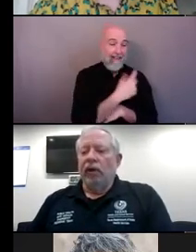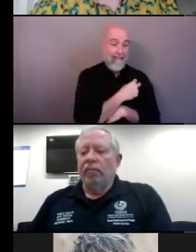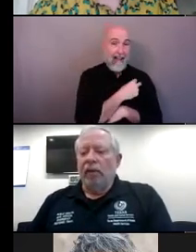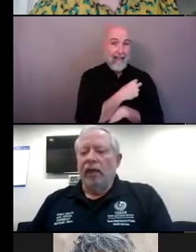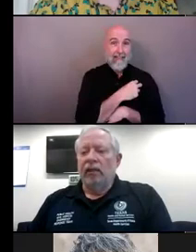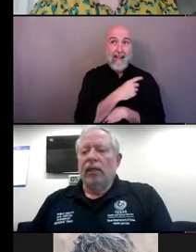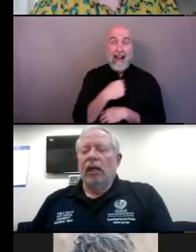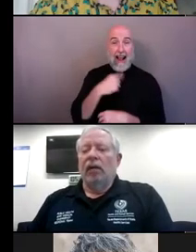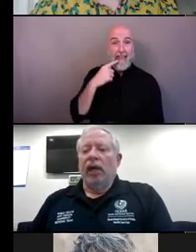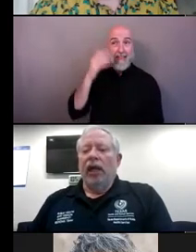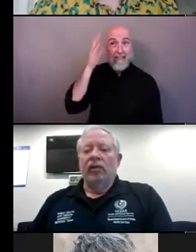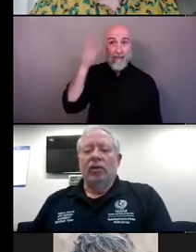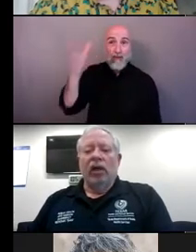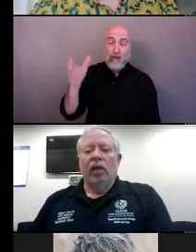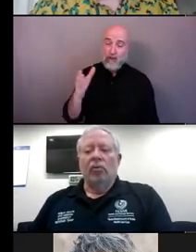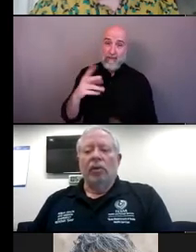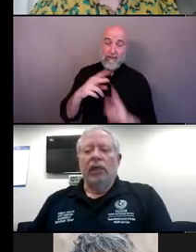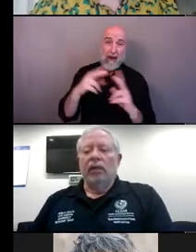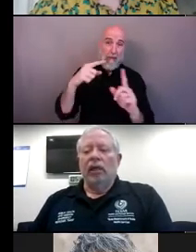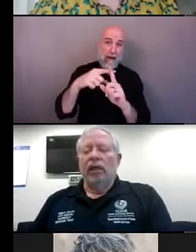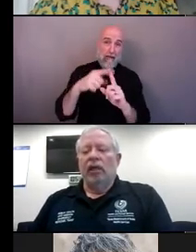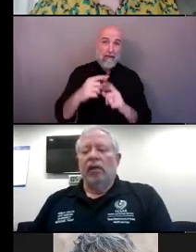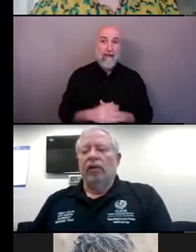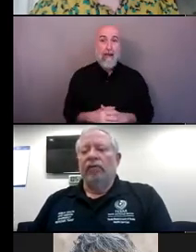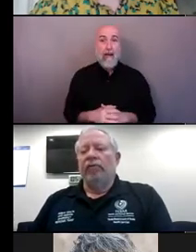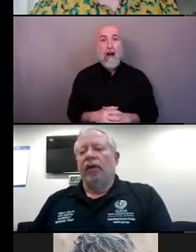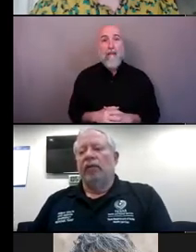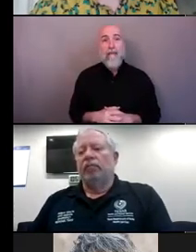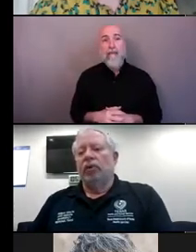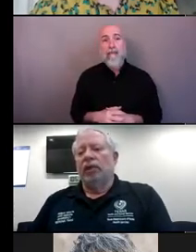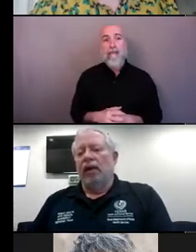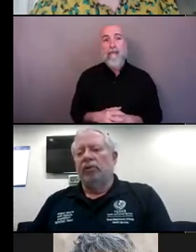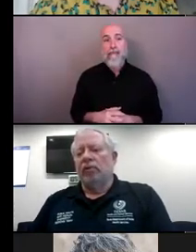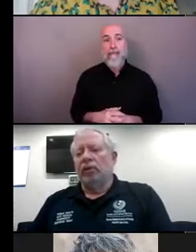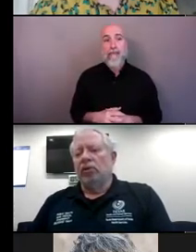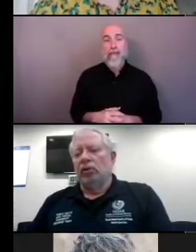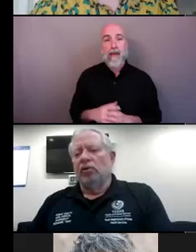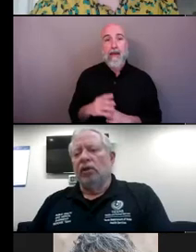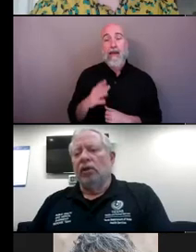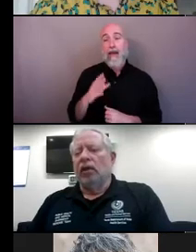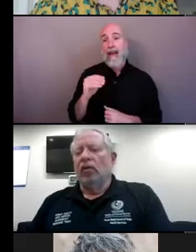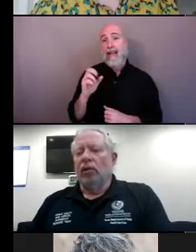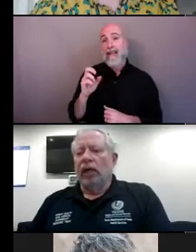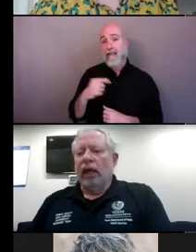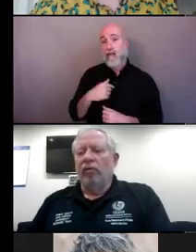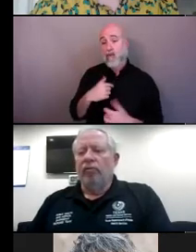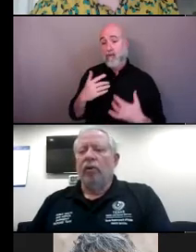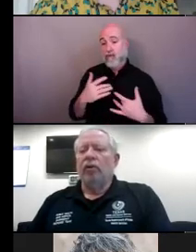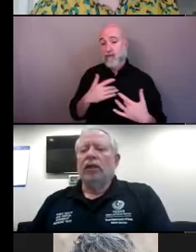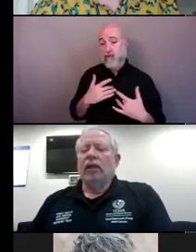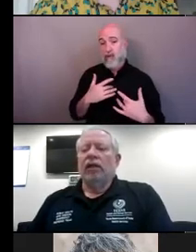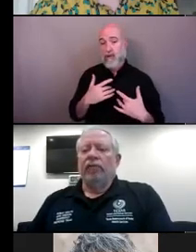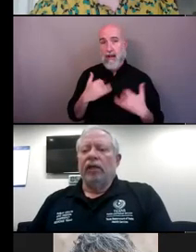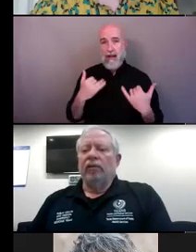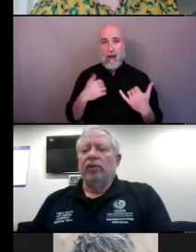future is very bright. And we, even if we have some concerns and are looking out